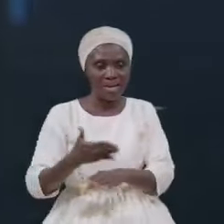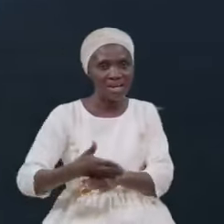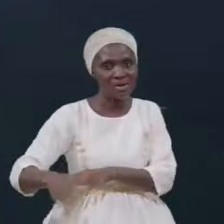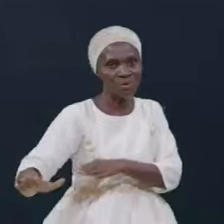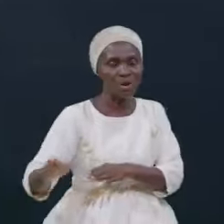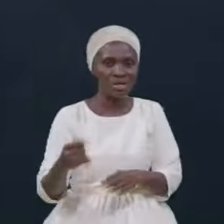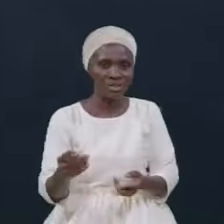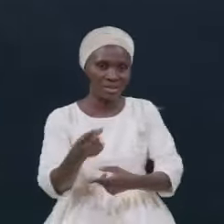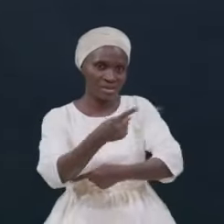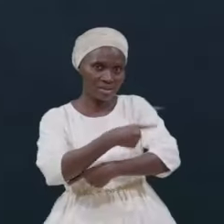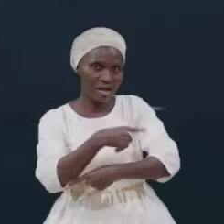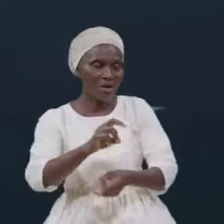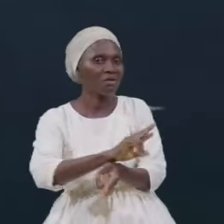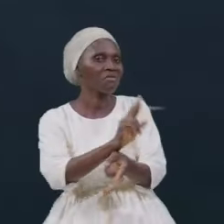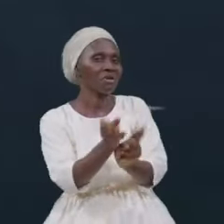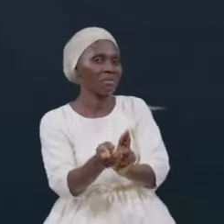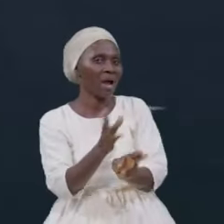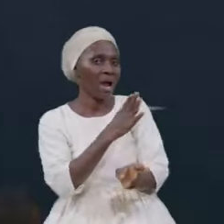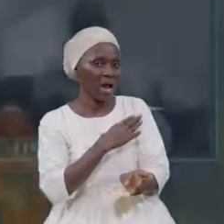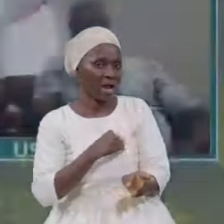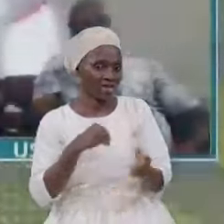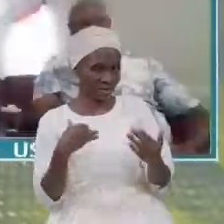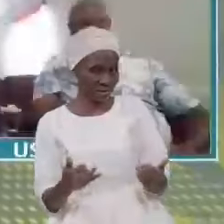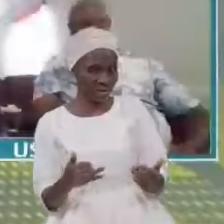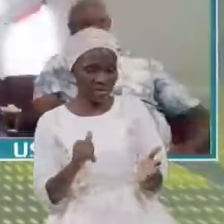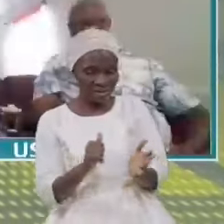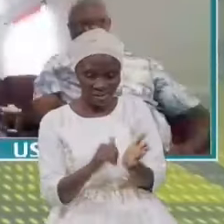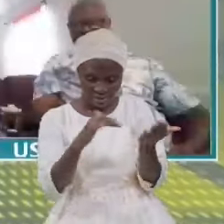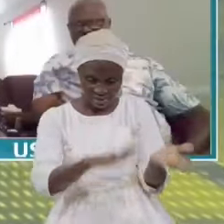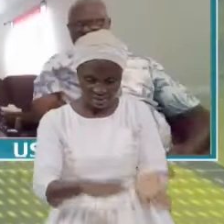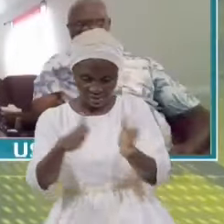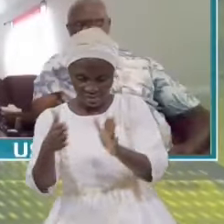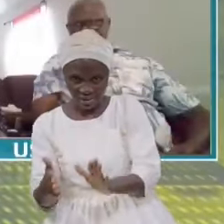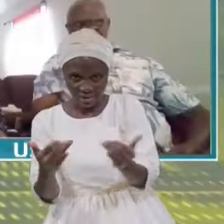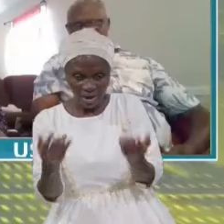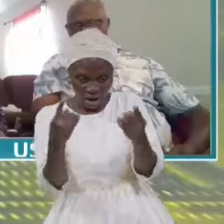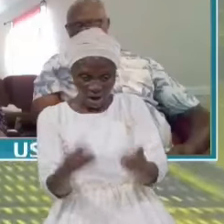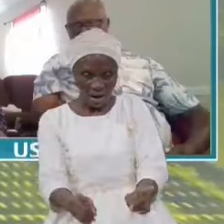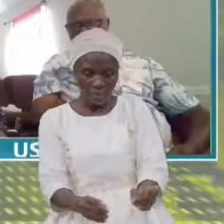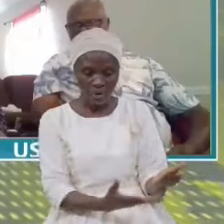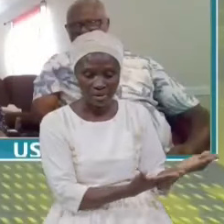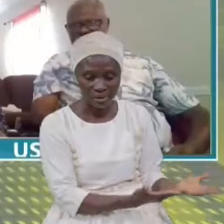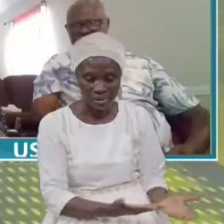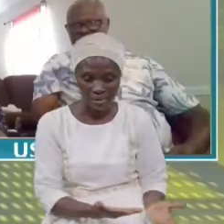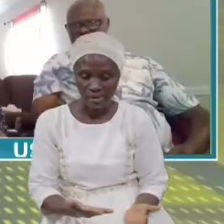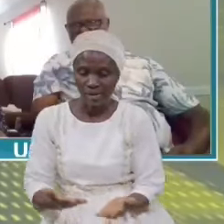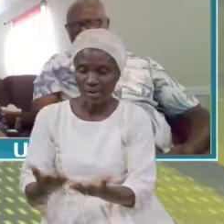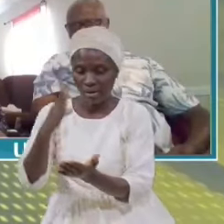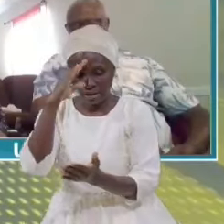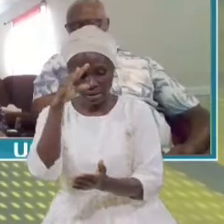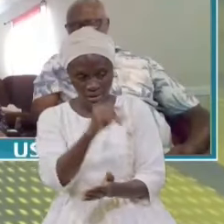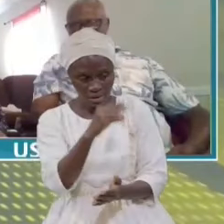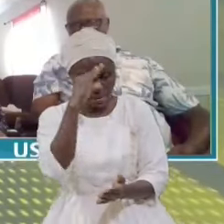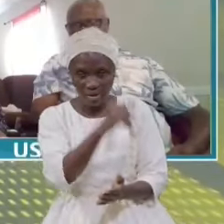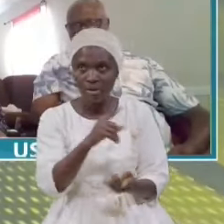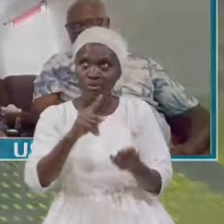now comes, ushers him to eternity. He had all the privileges, he had all